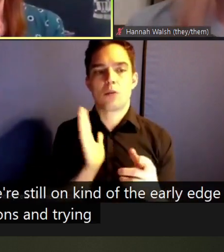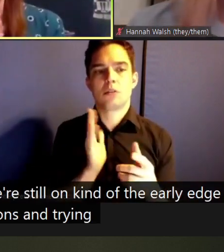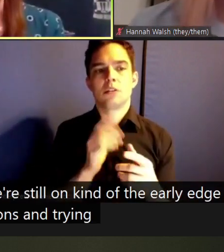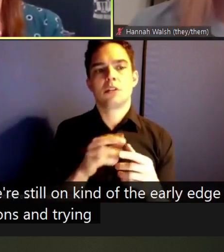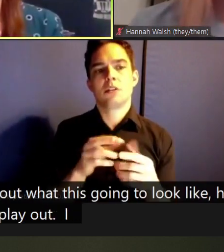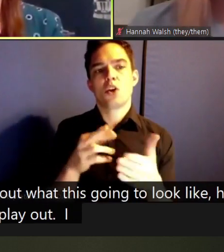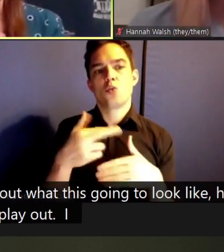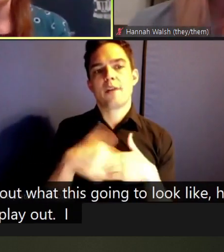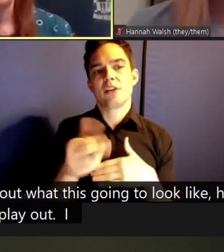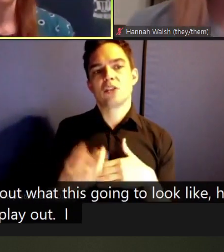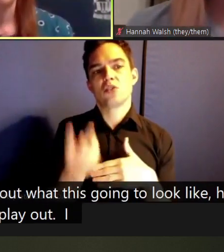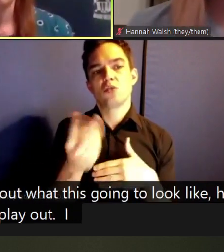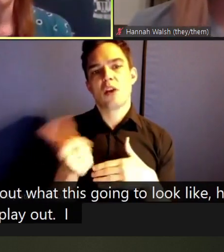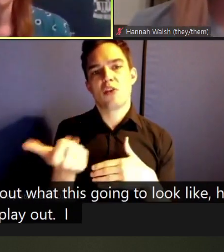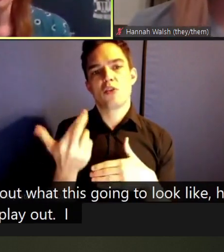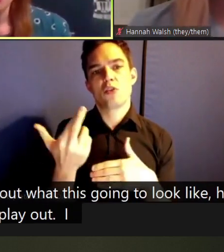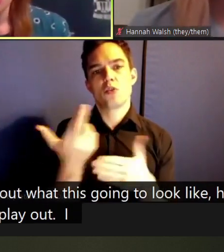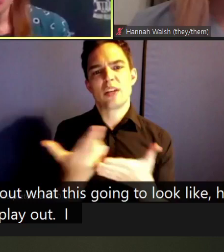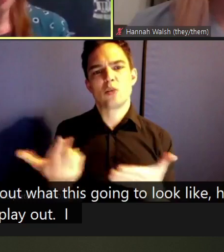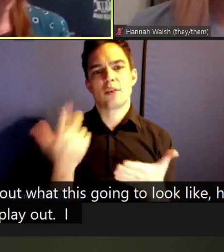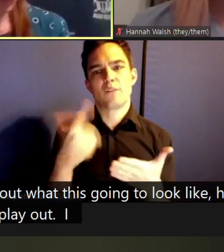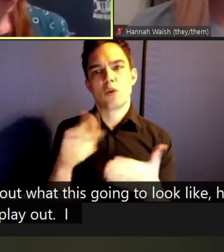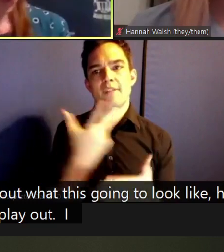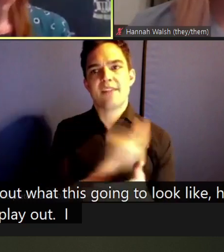additional resources for vaccinations.